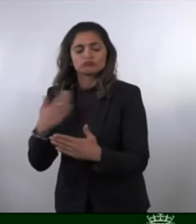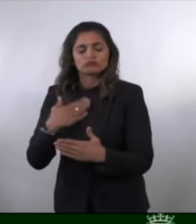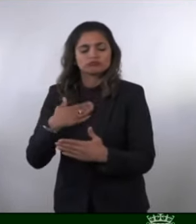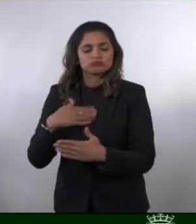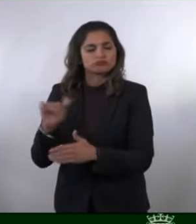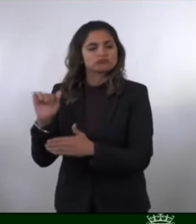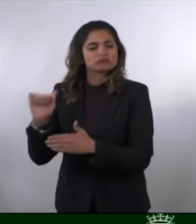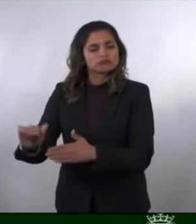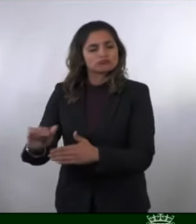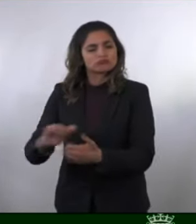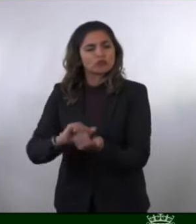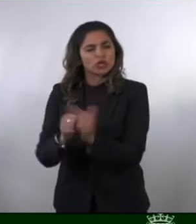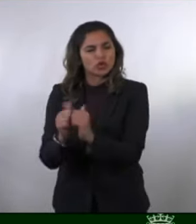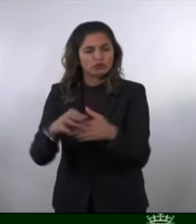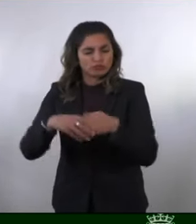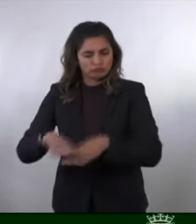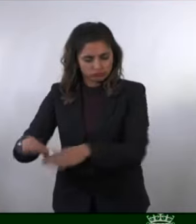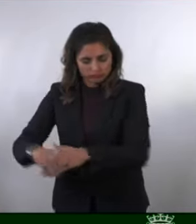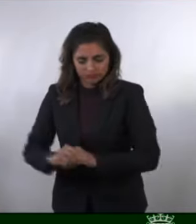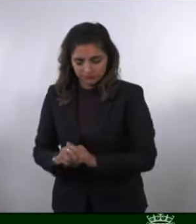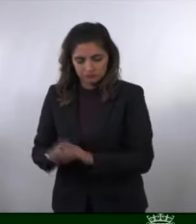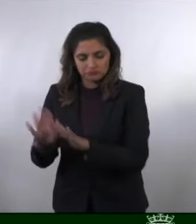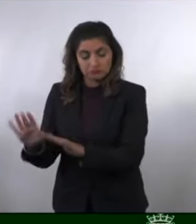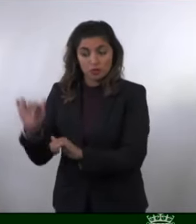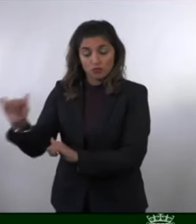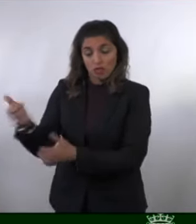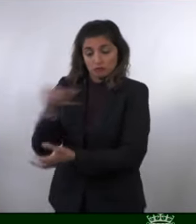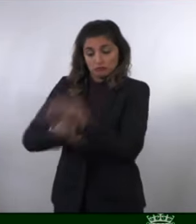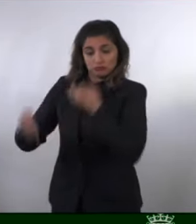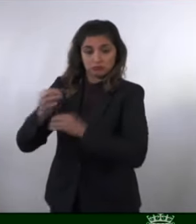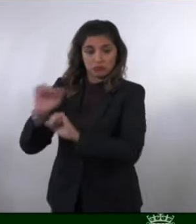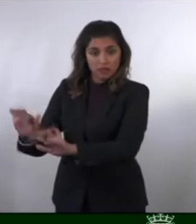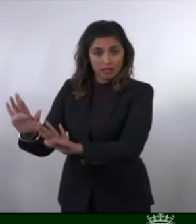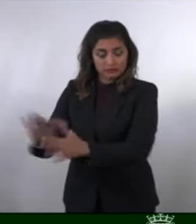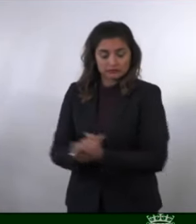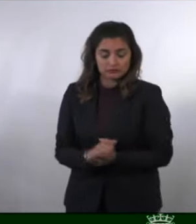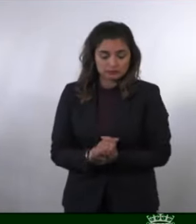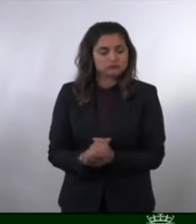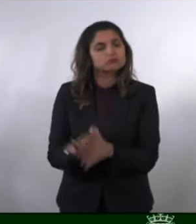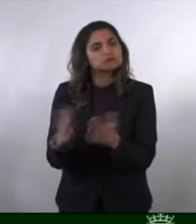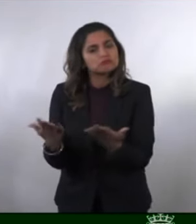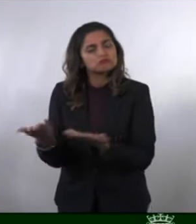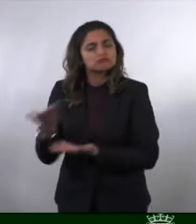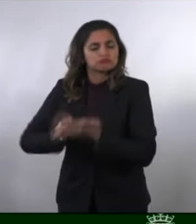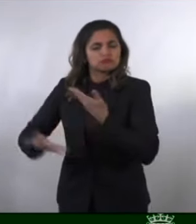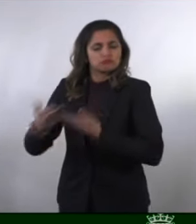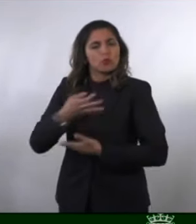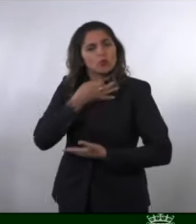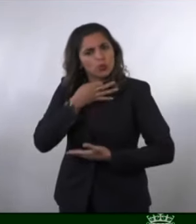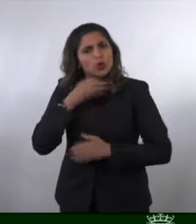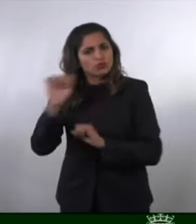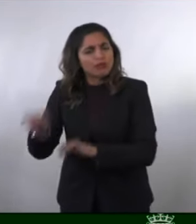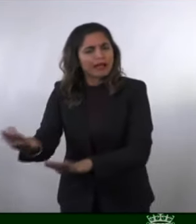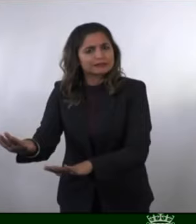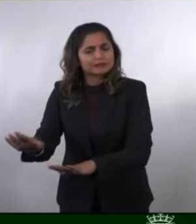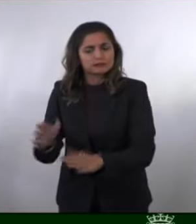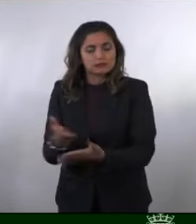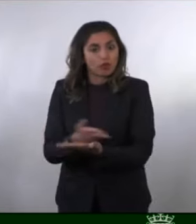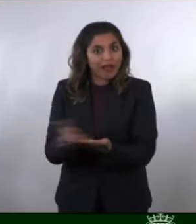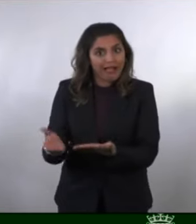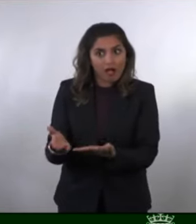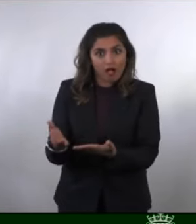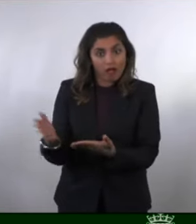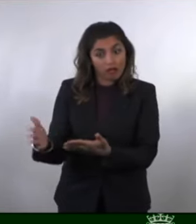of these measures. He says that they are risky. It's not quite clear whether he's supporting